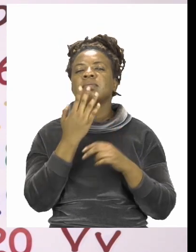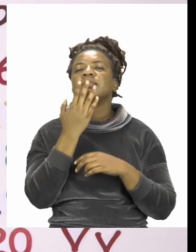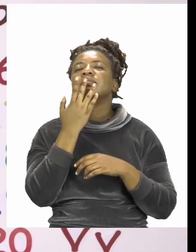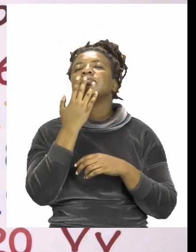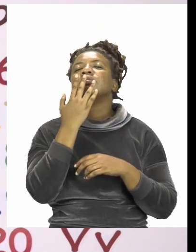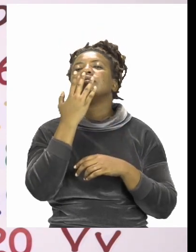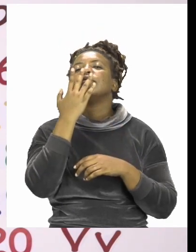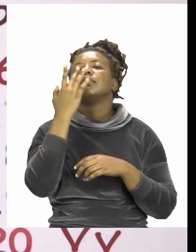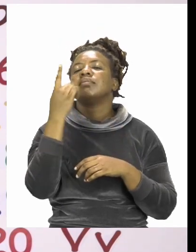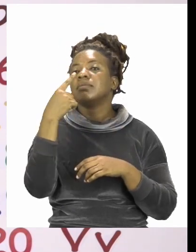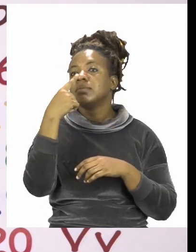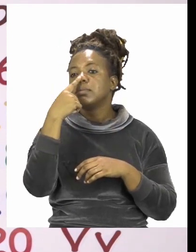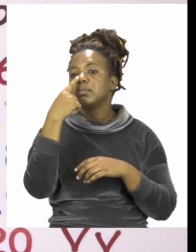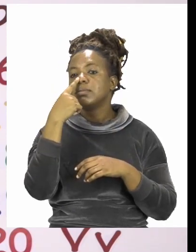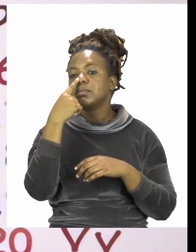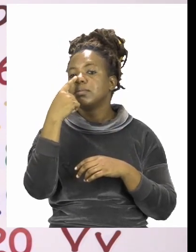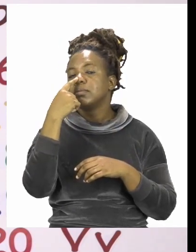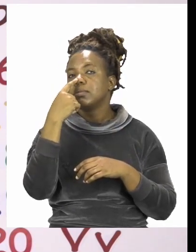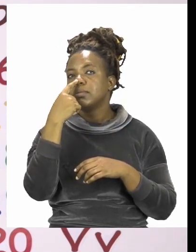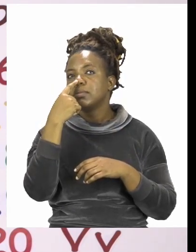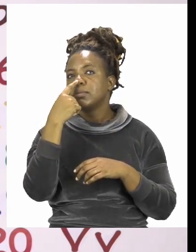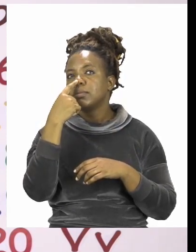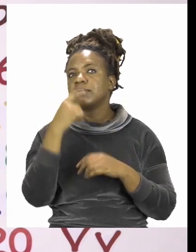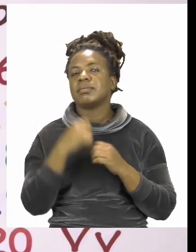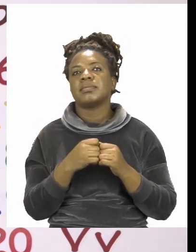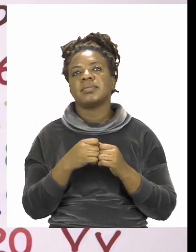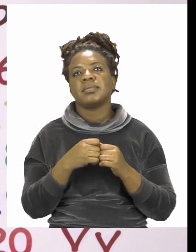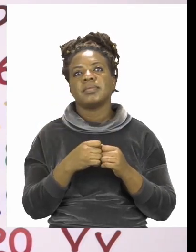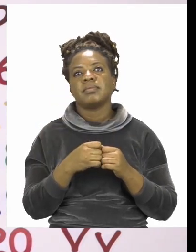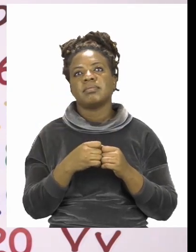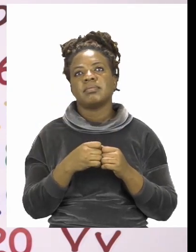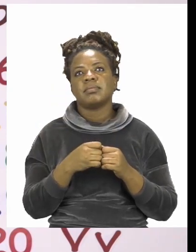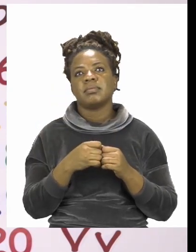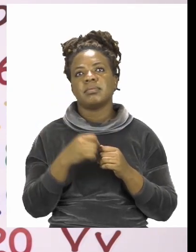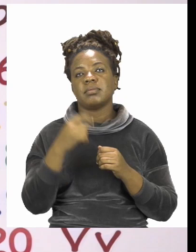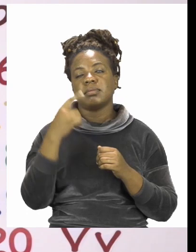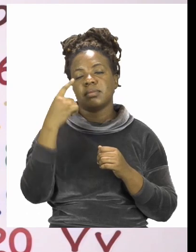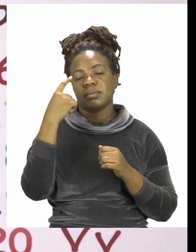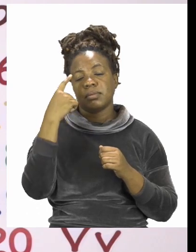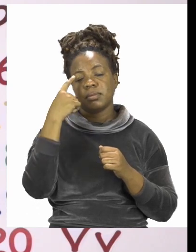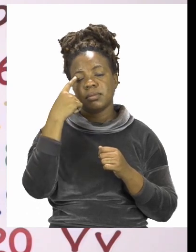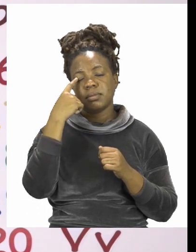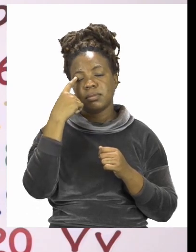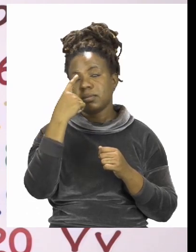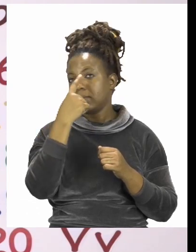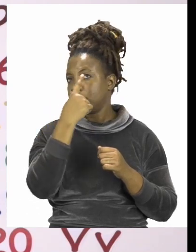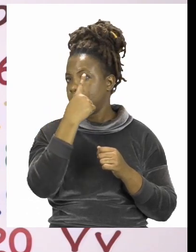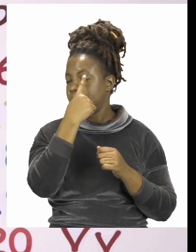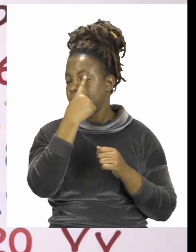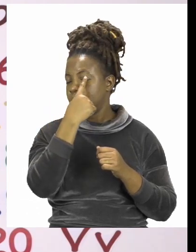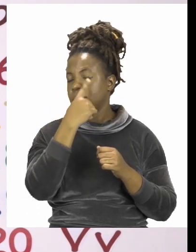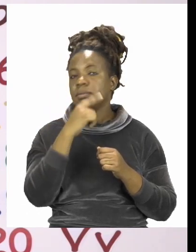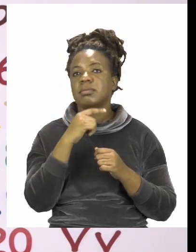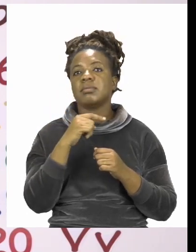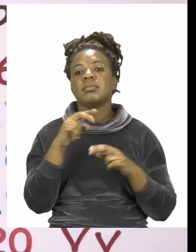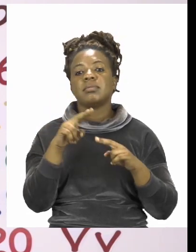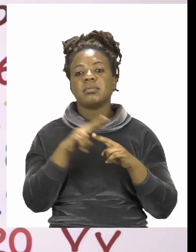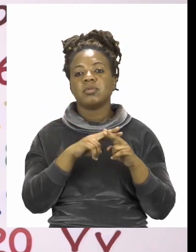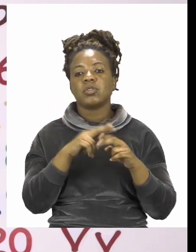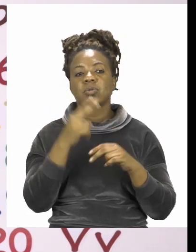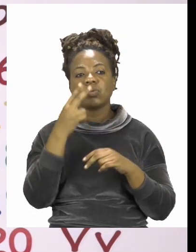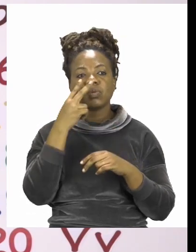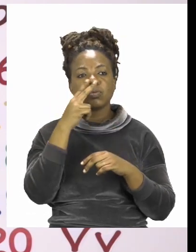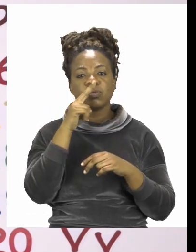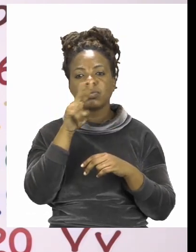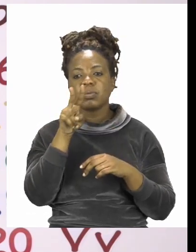nose. Good job. The eye is used to see things.